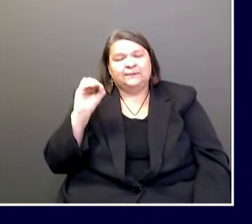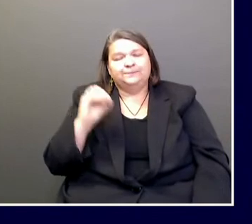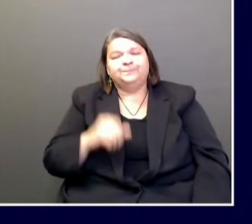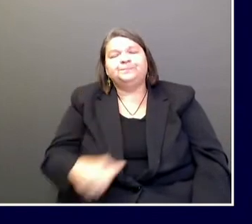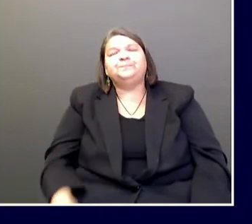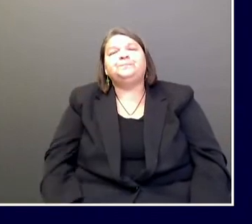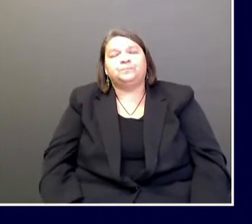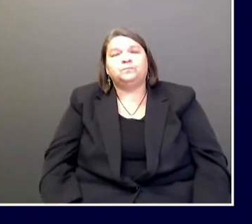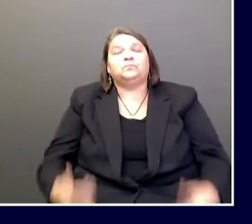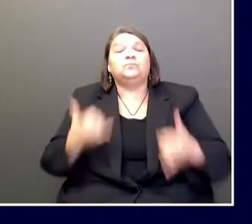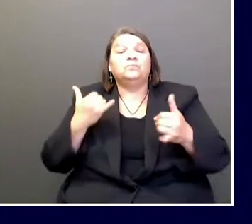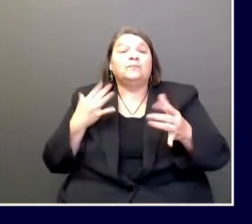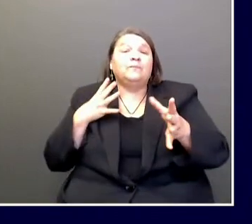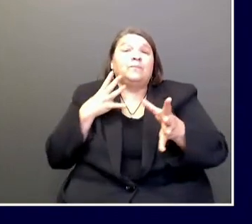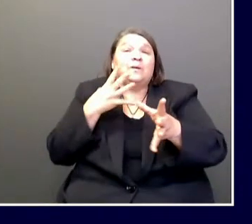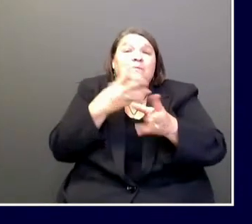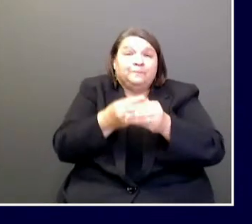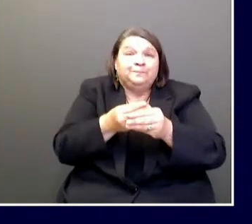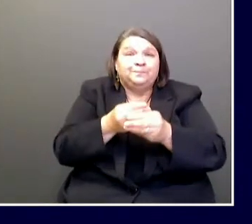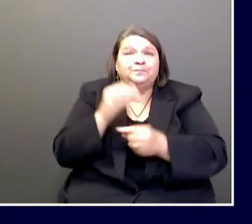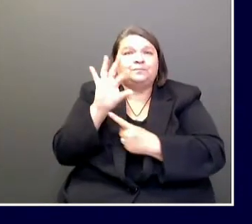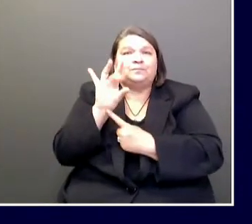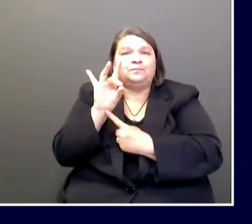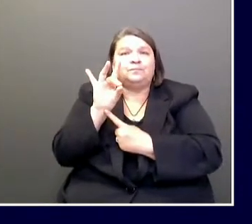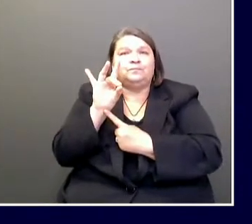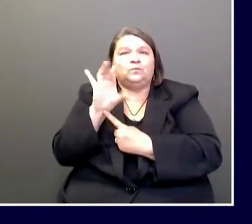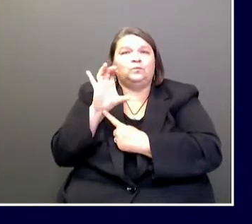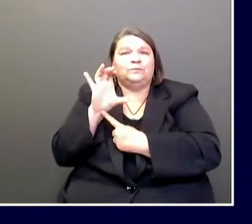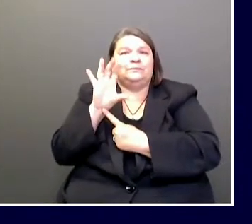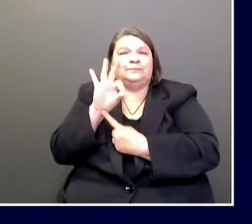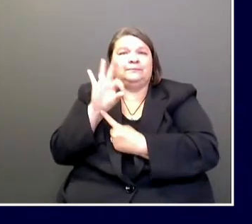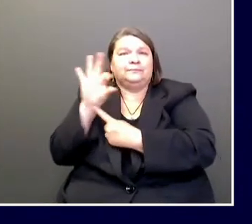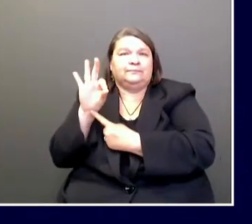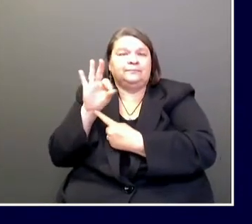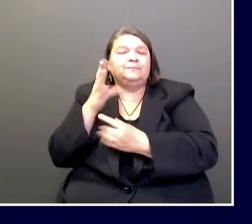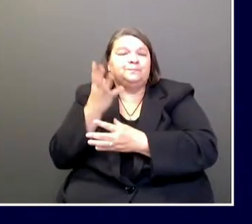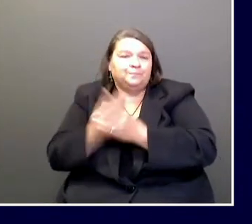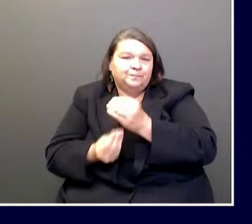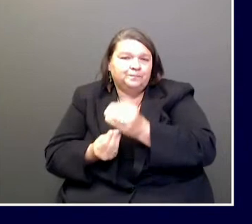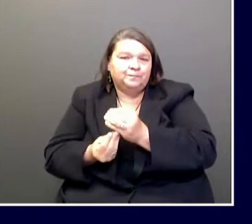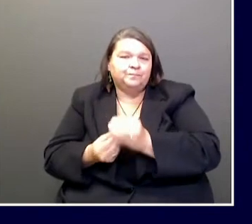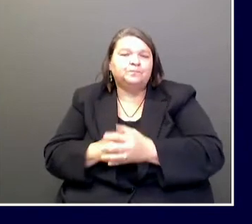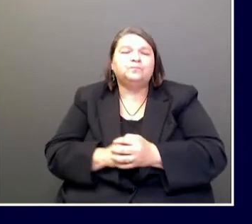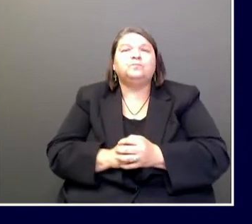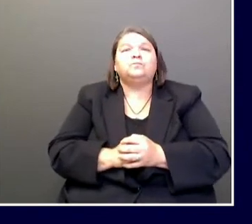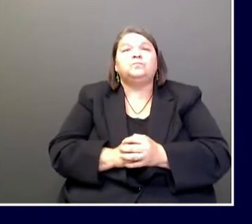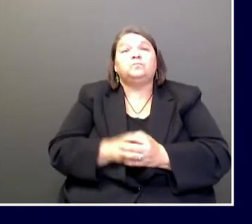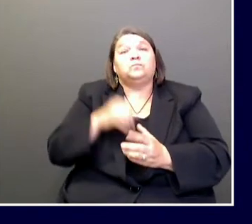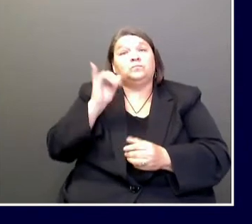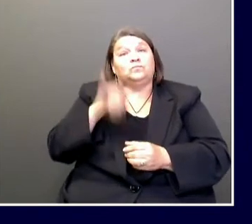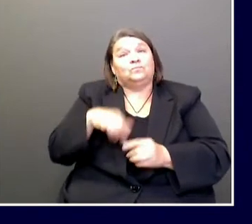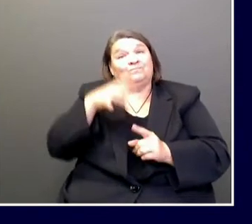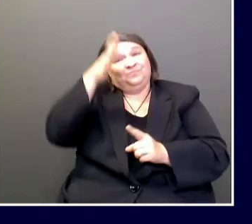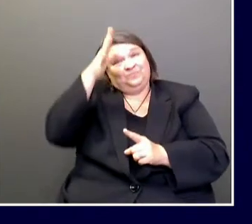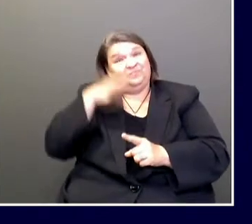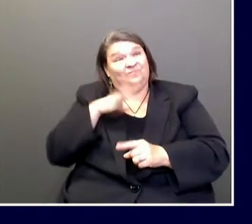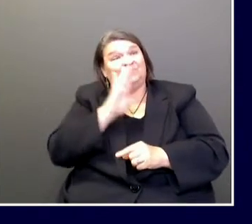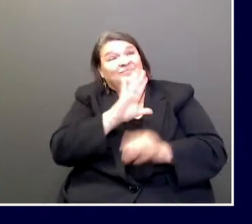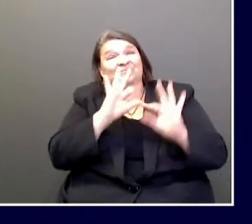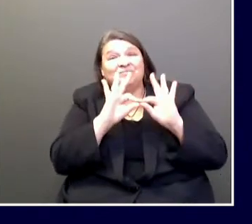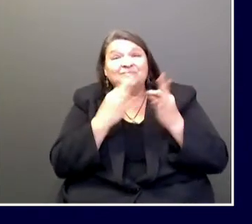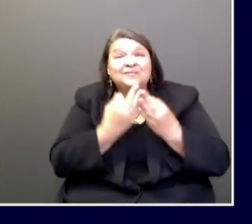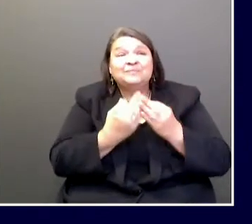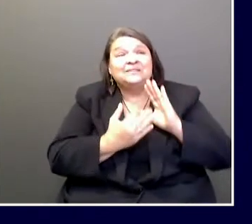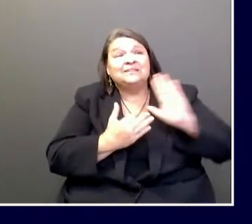with COVID-19 in Maine. We'd like to take a moment to offer his entire family, set of friends, and community